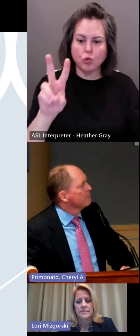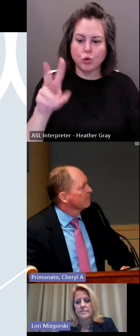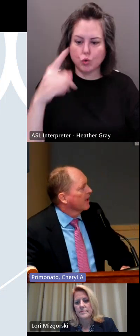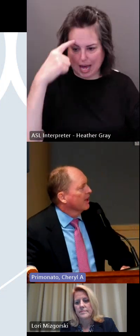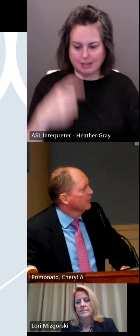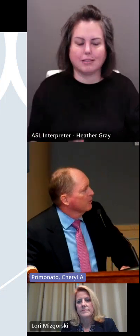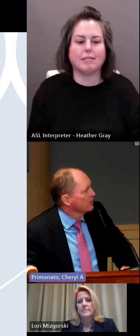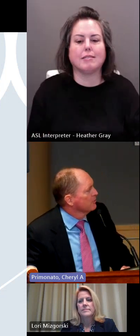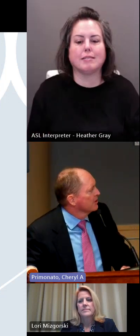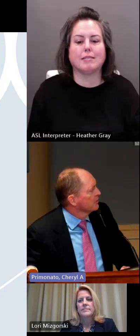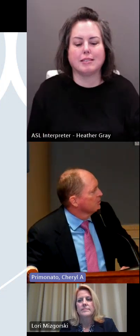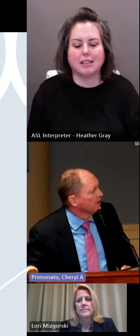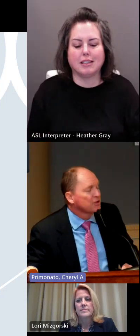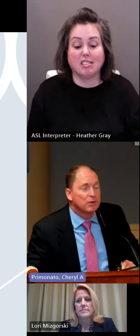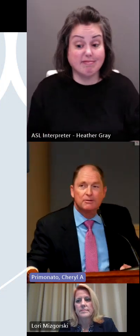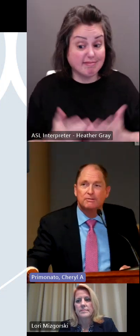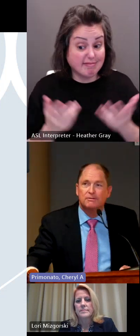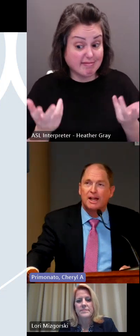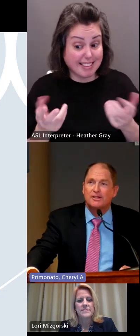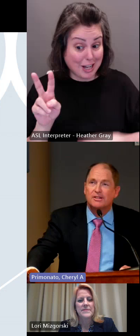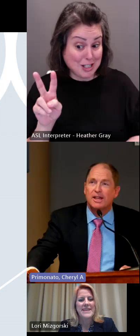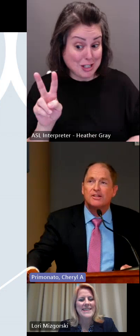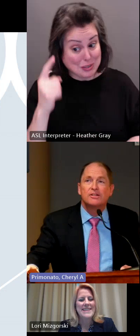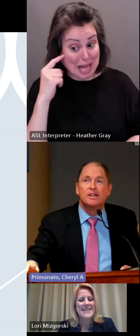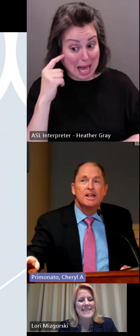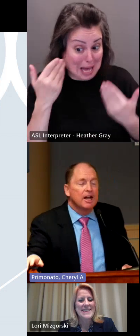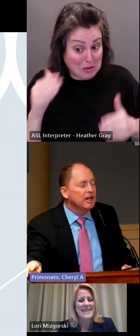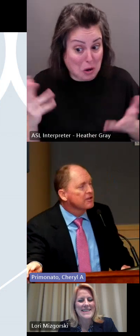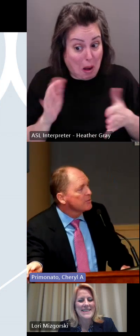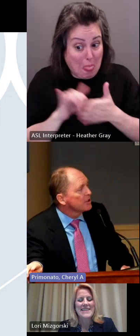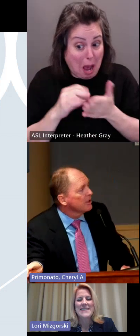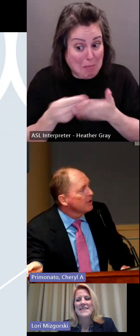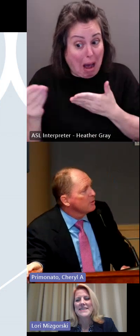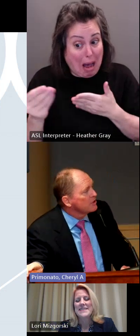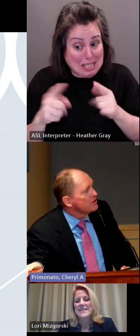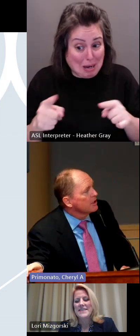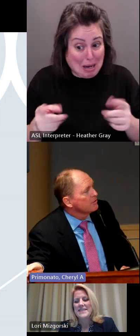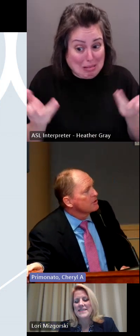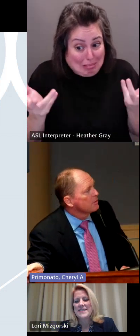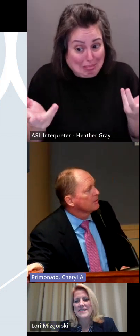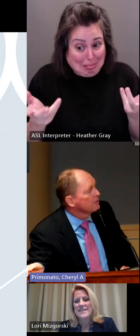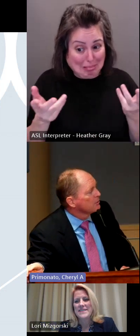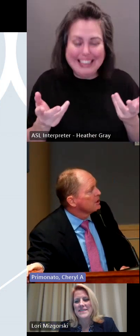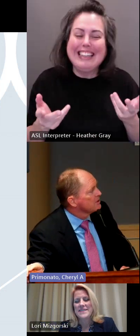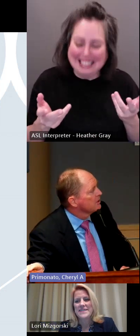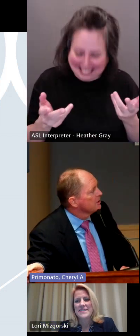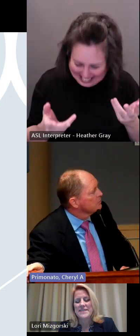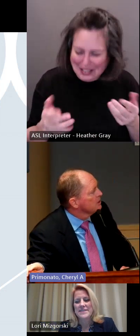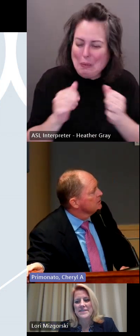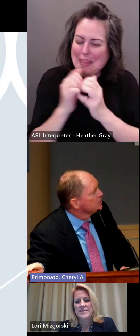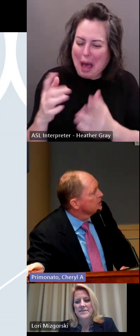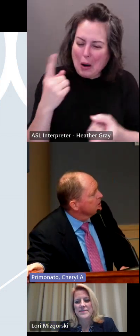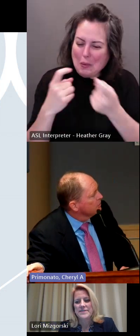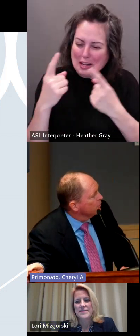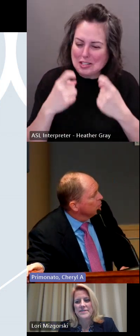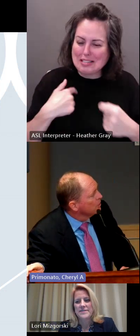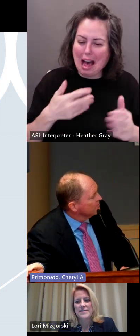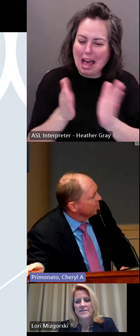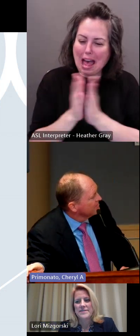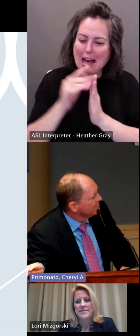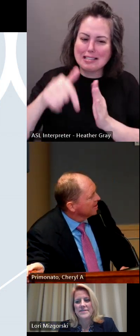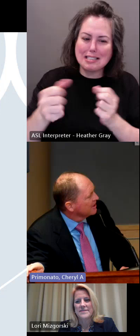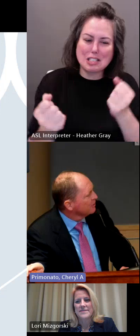$11,566,201.02. I don't know what the 2 cents will buy us, but as it stands, subject to any questions, I'd respectfully request that this be presented to the